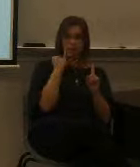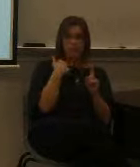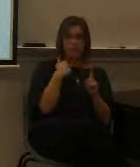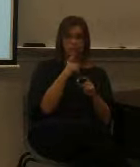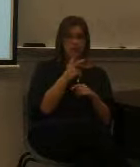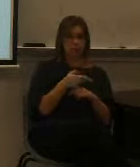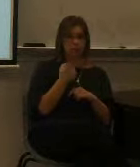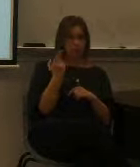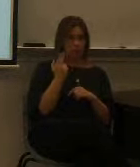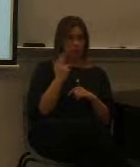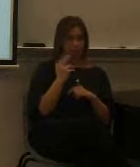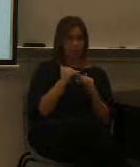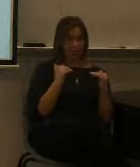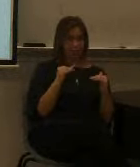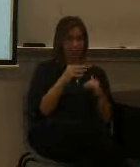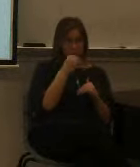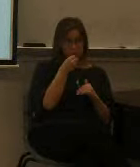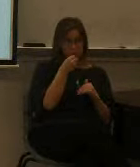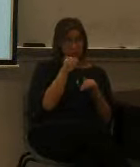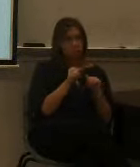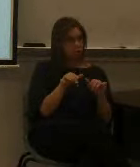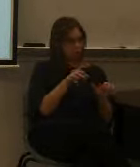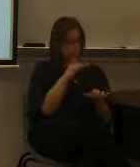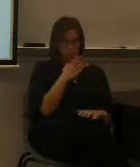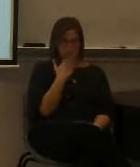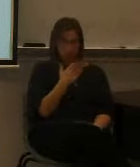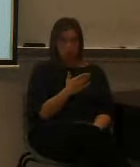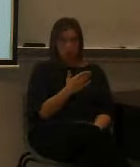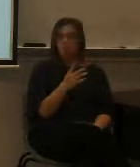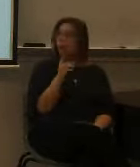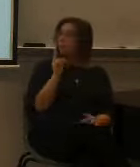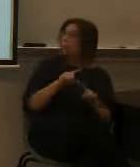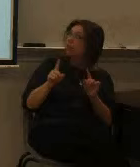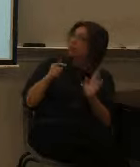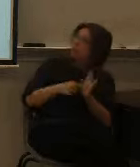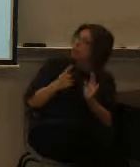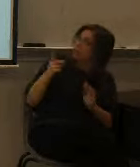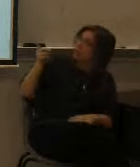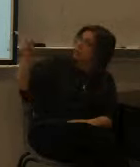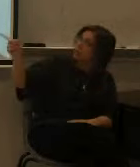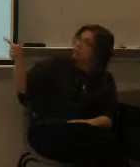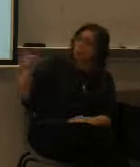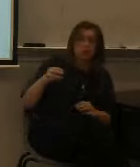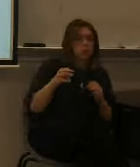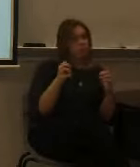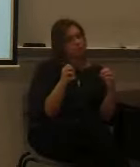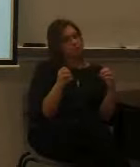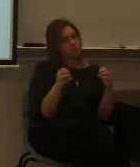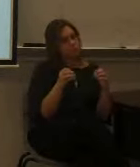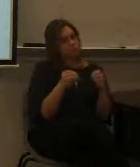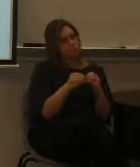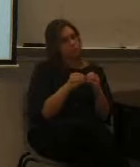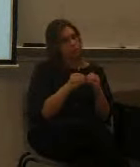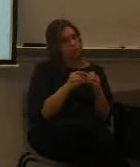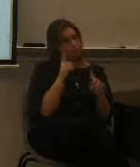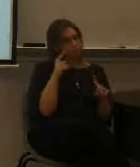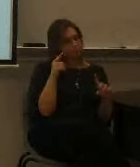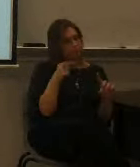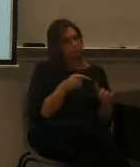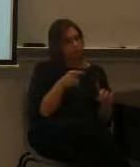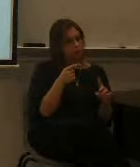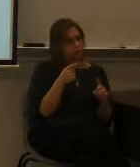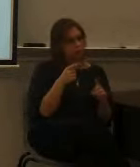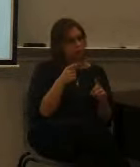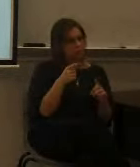there's really high concentrations of food, it can do really well. Whereas this one would be more specialized for an